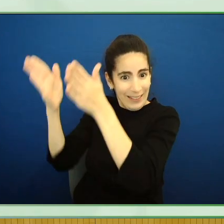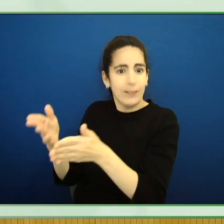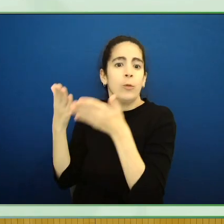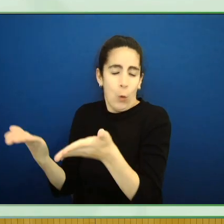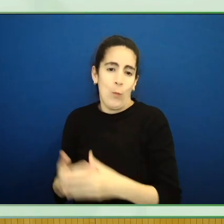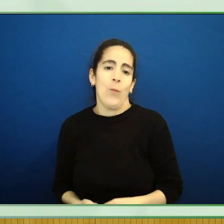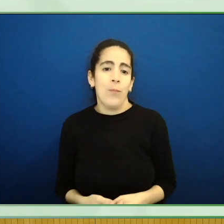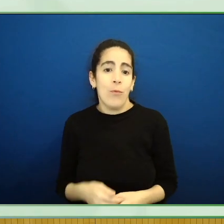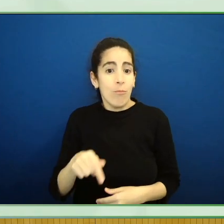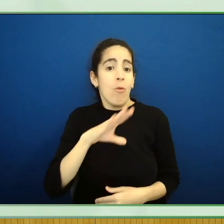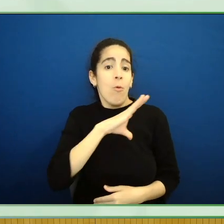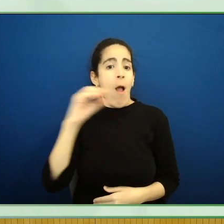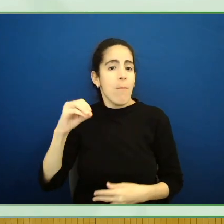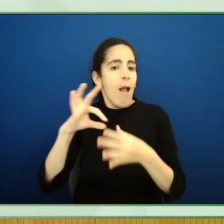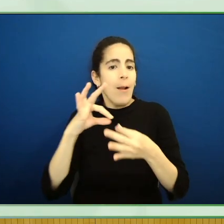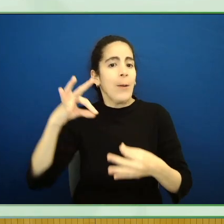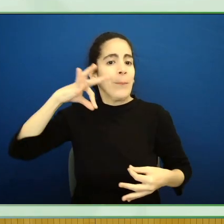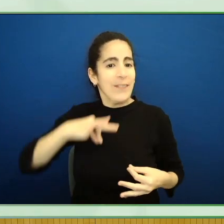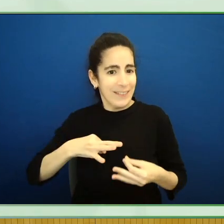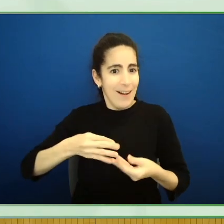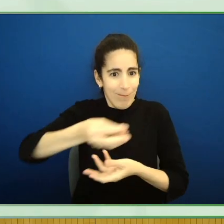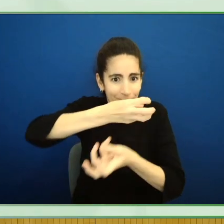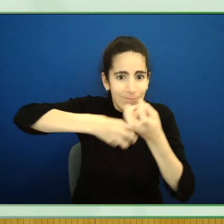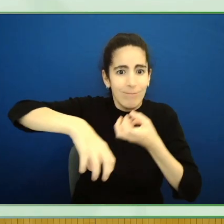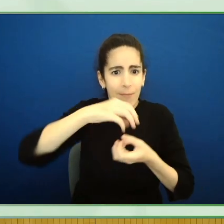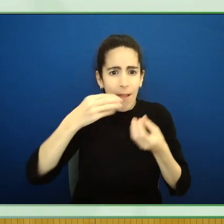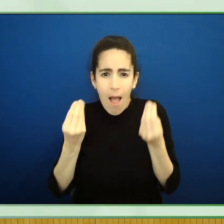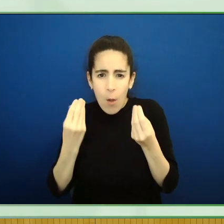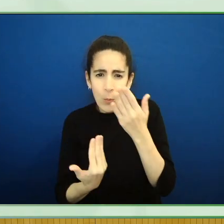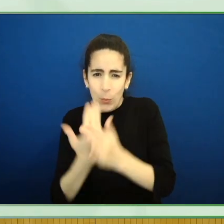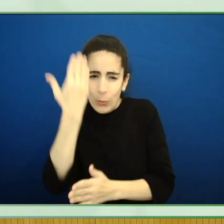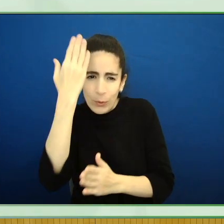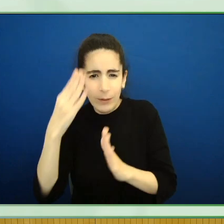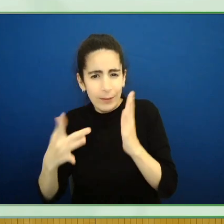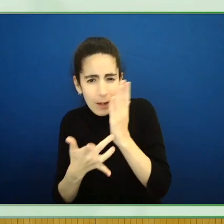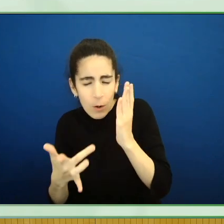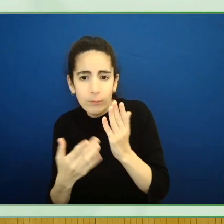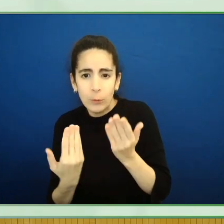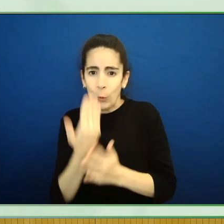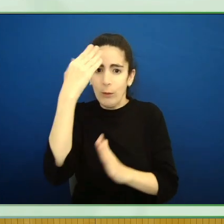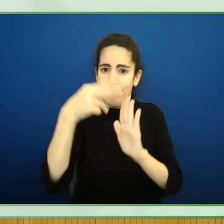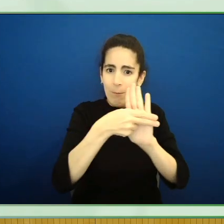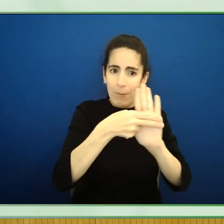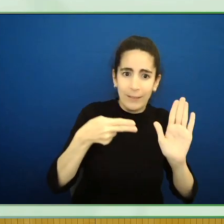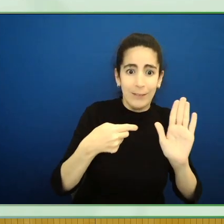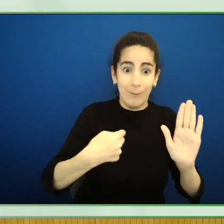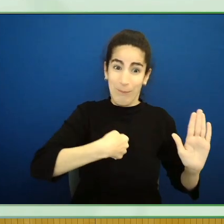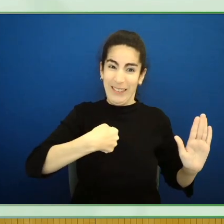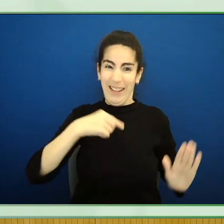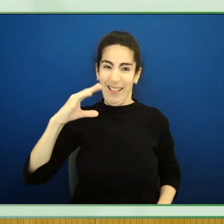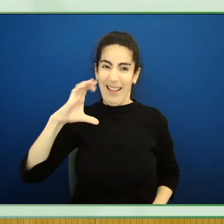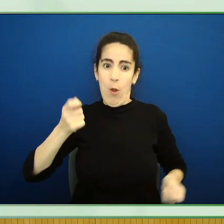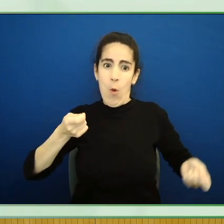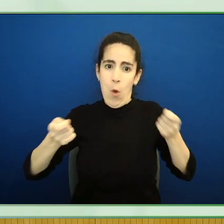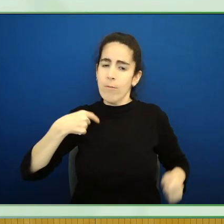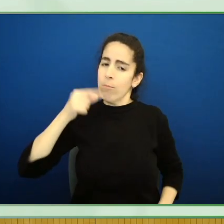go towards profit. So one of the reasons that we see so many people not having what they need in terms of assistive technology is because